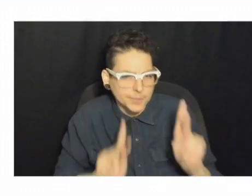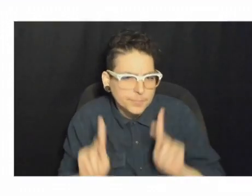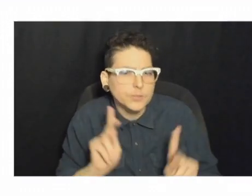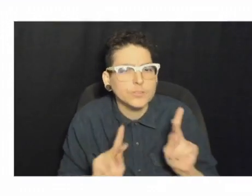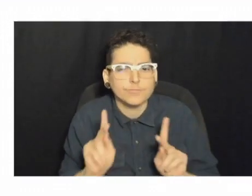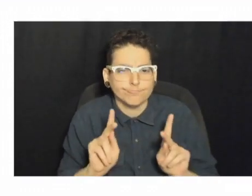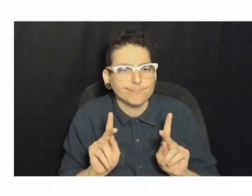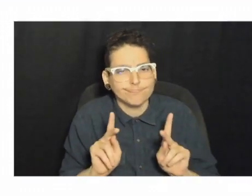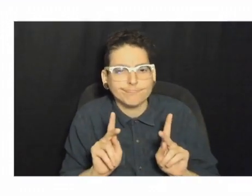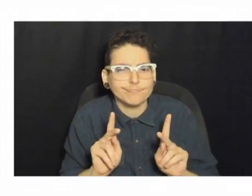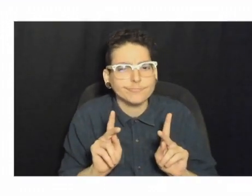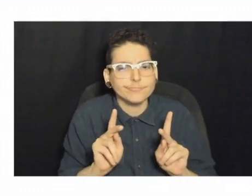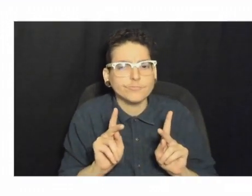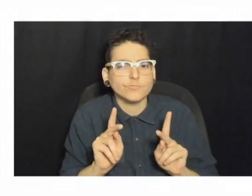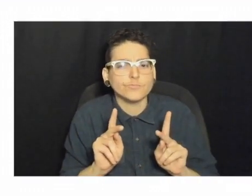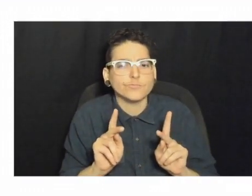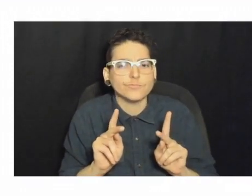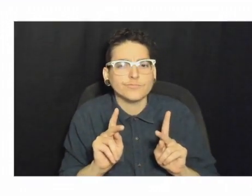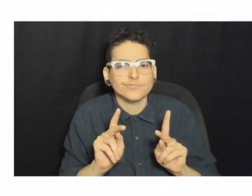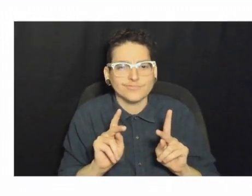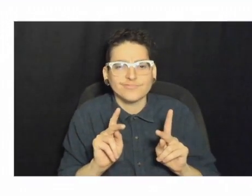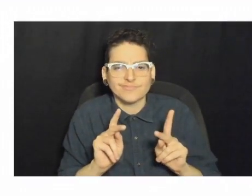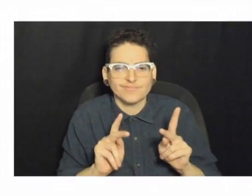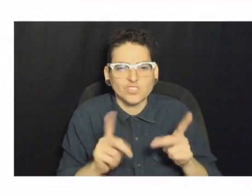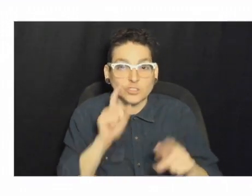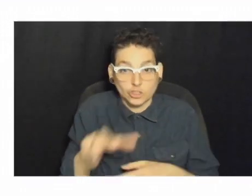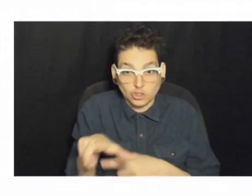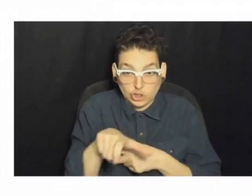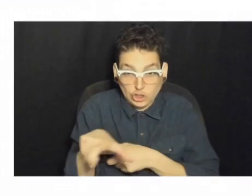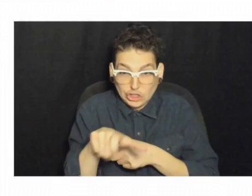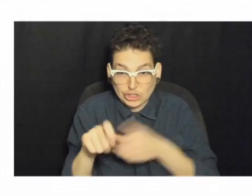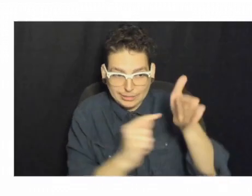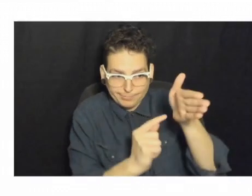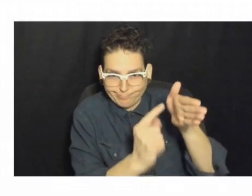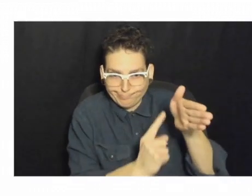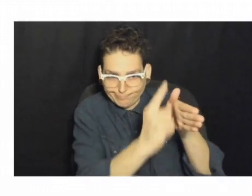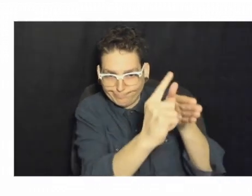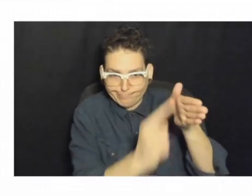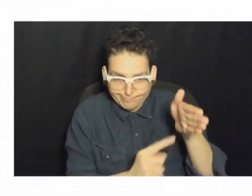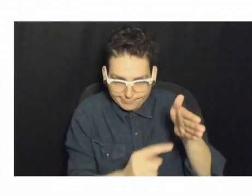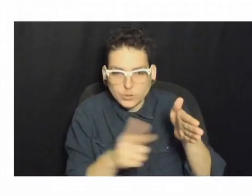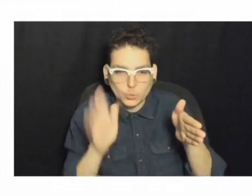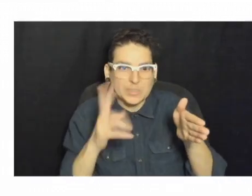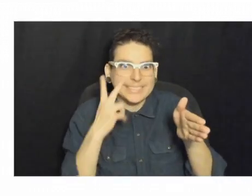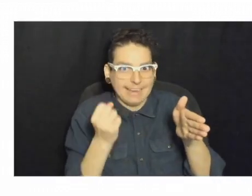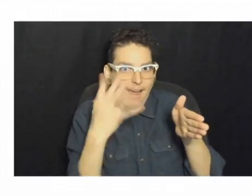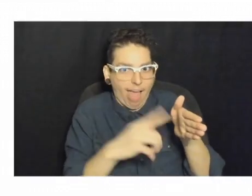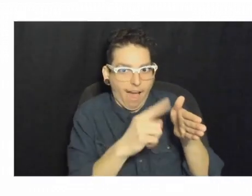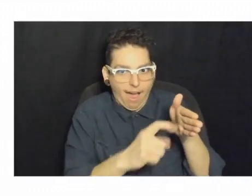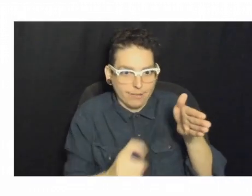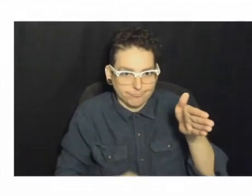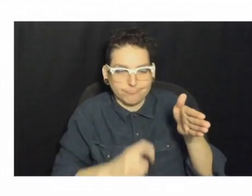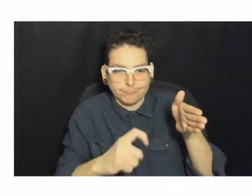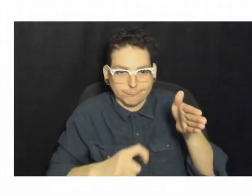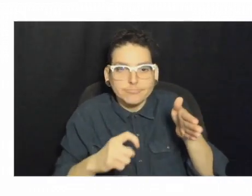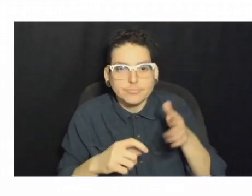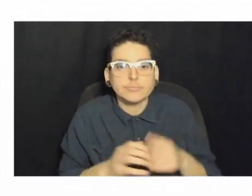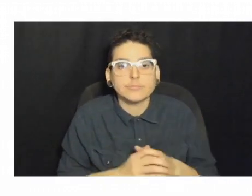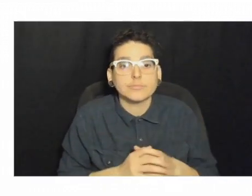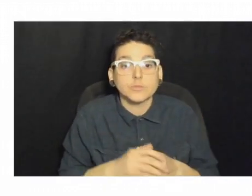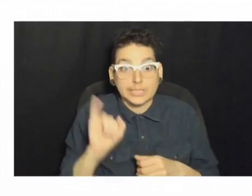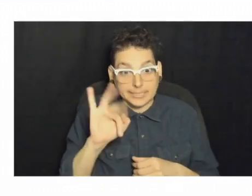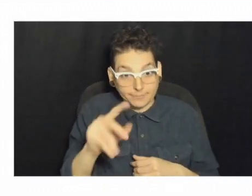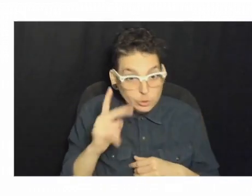you as you try to engage in the material. If you go up to the top part of the